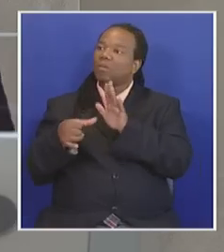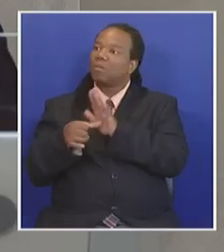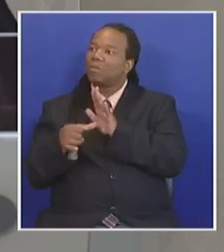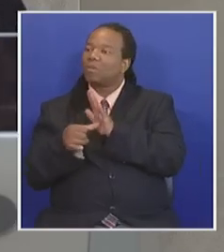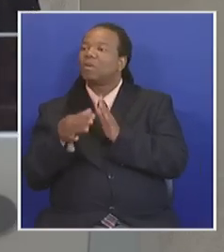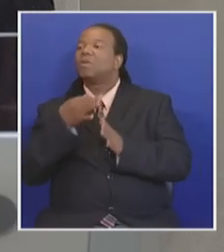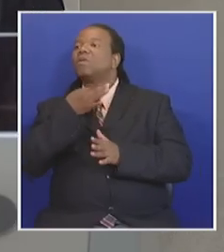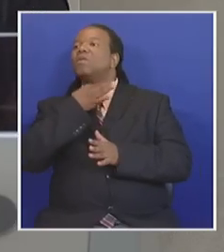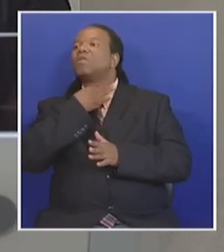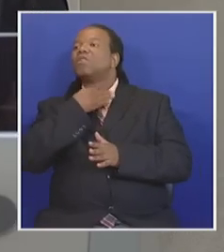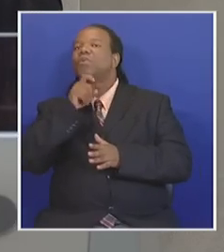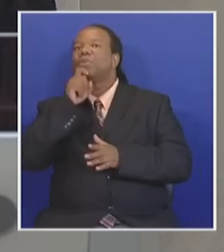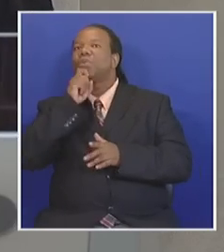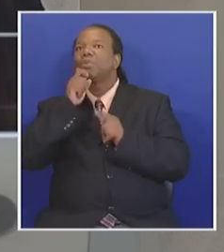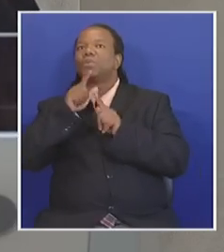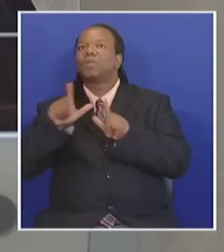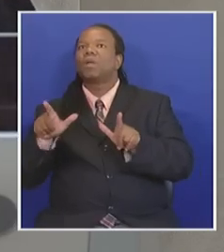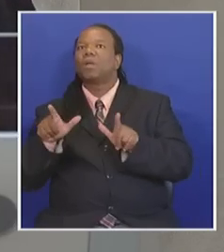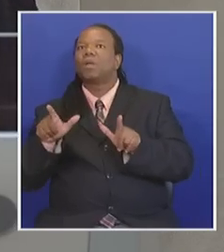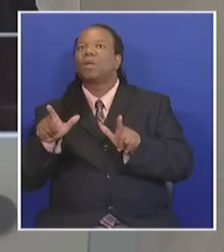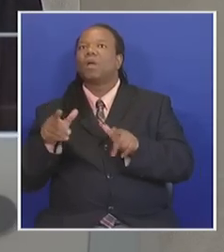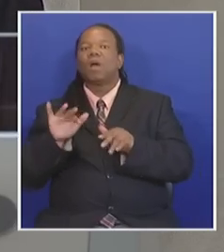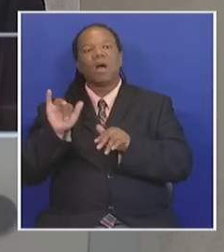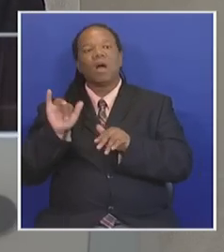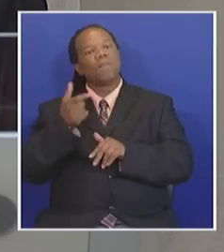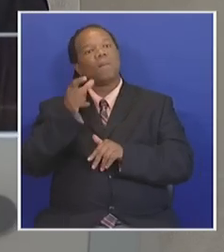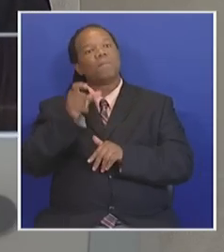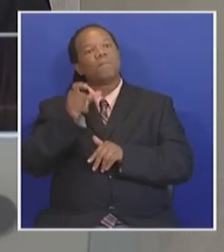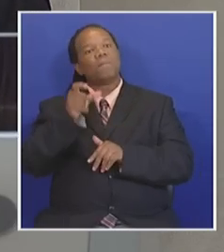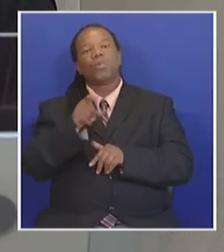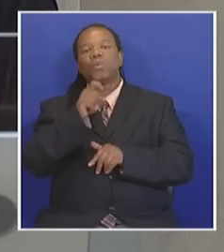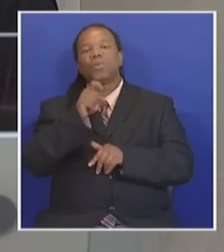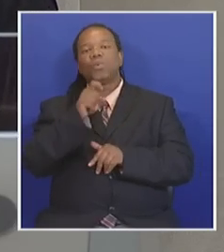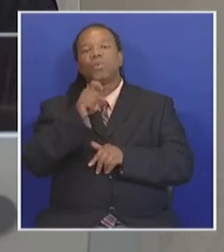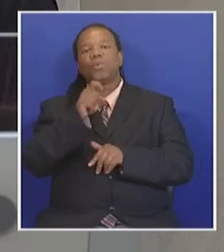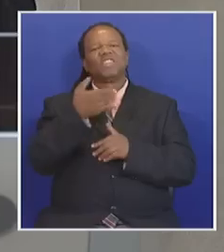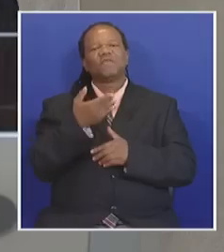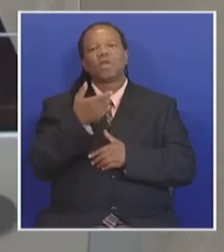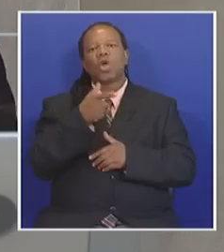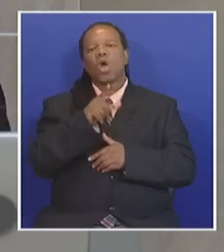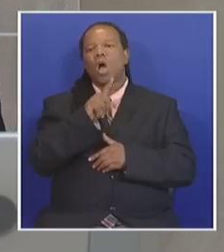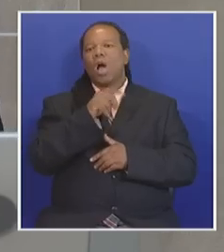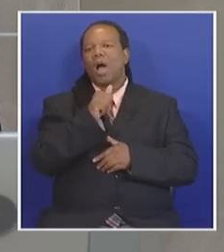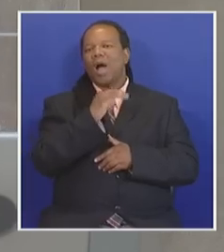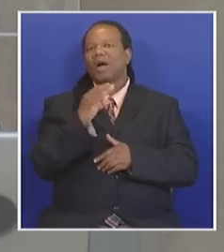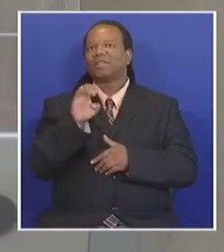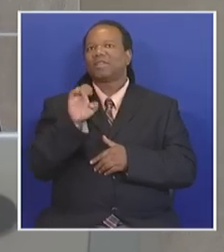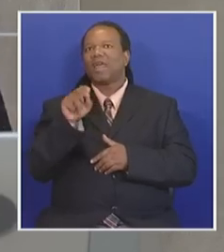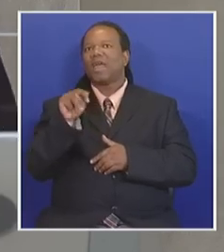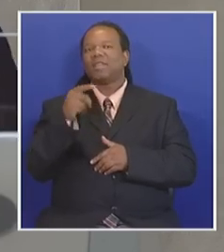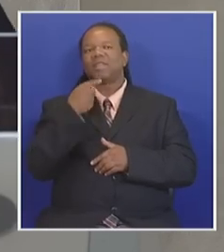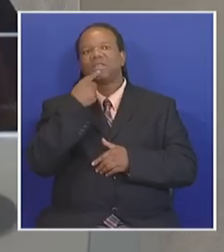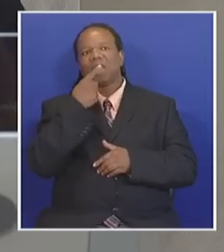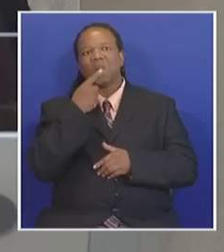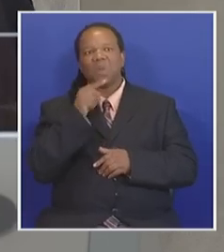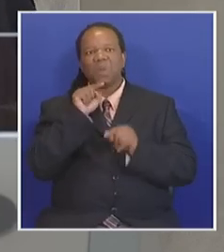language and finding amusement in ridiculing others for their accents and difficulty in speaking a language that is not their native